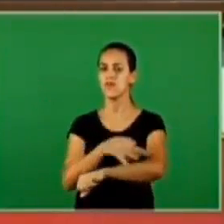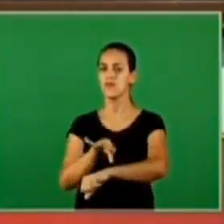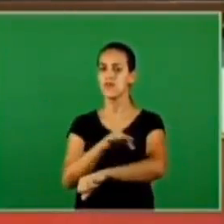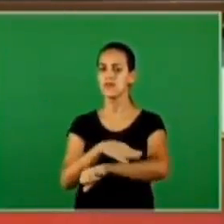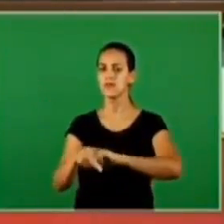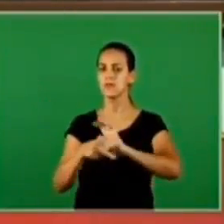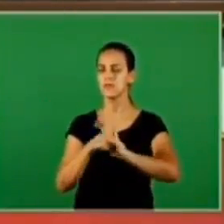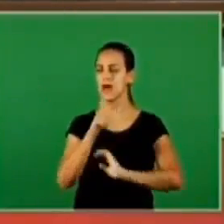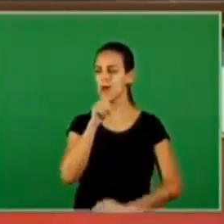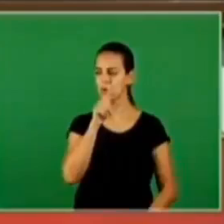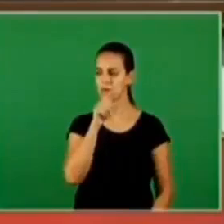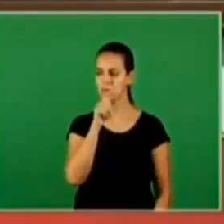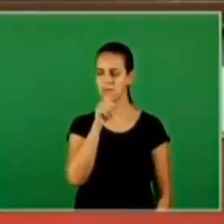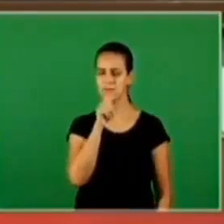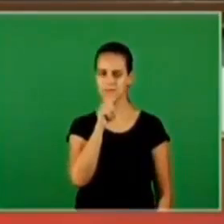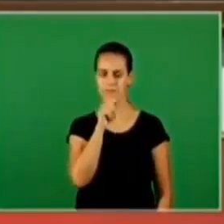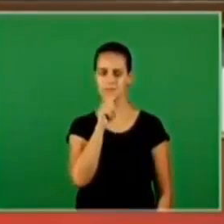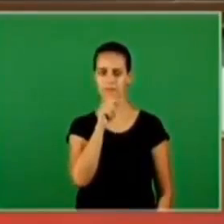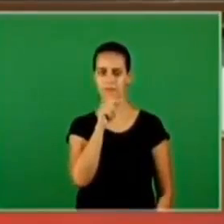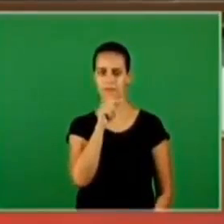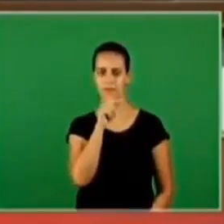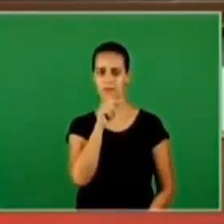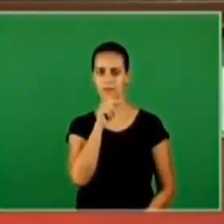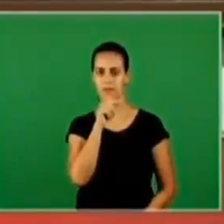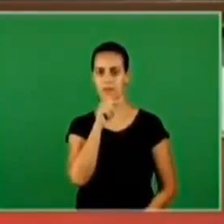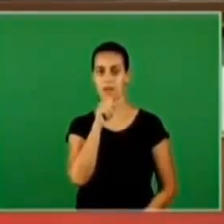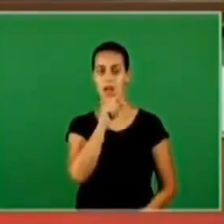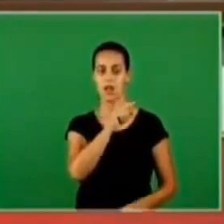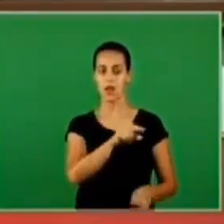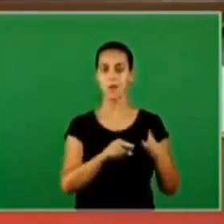physics of water. He was invited by the United States